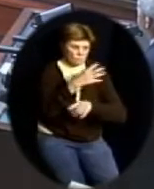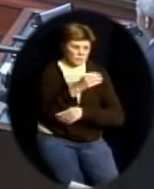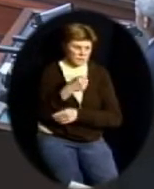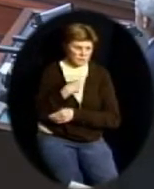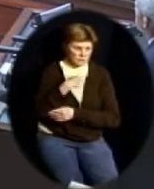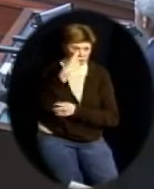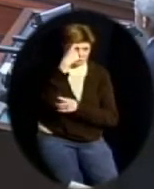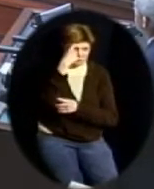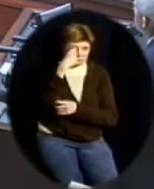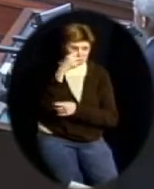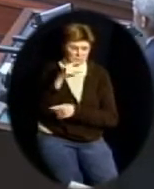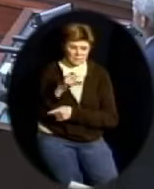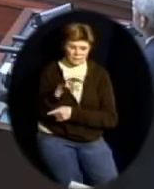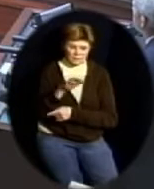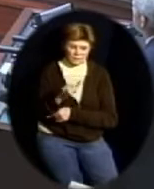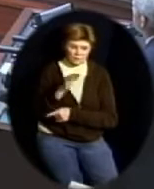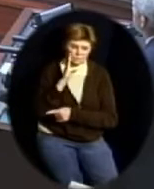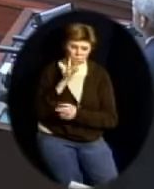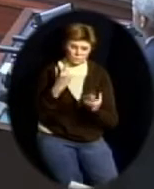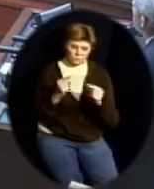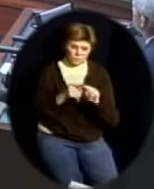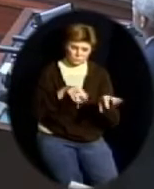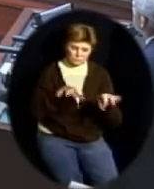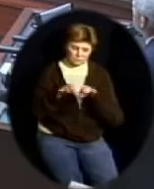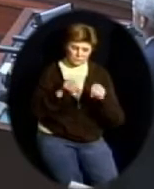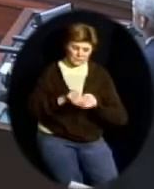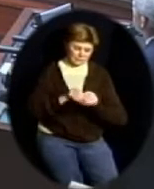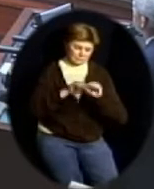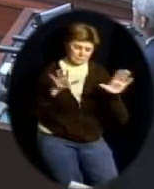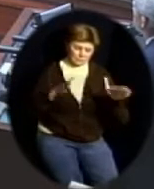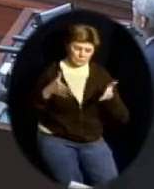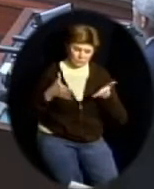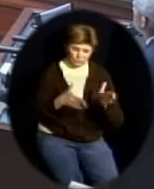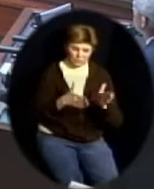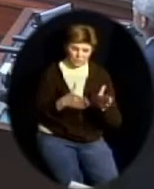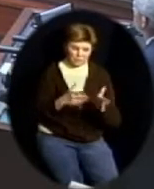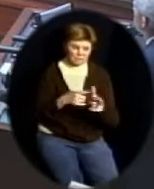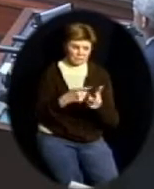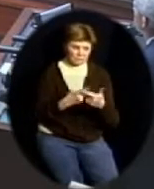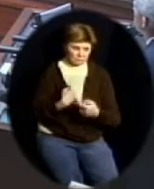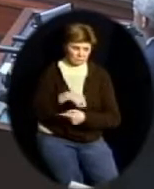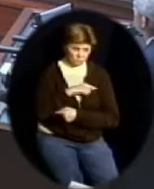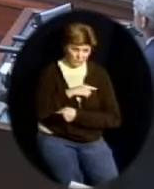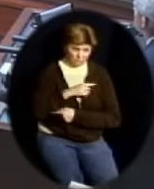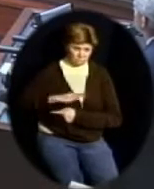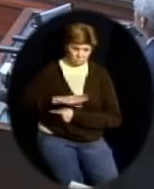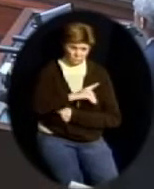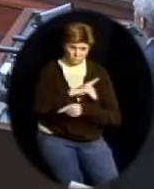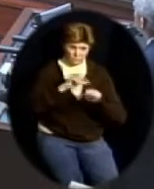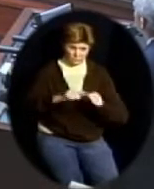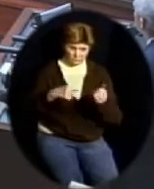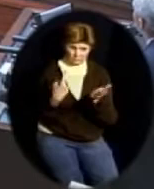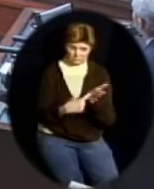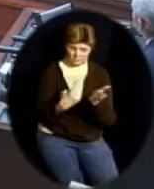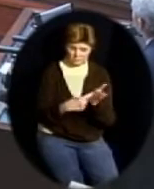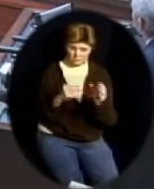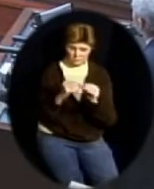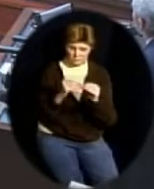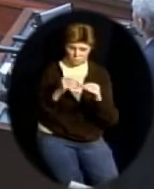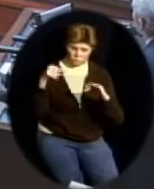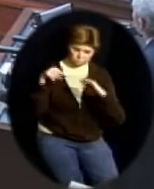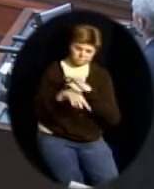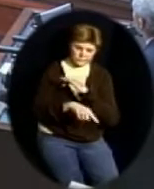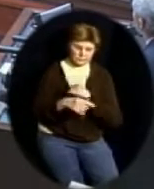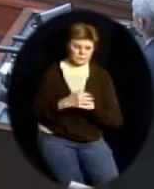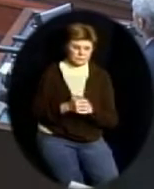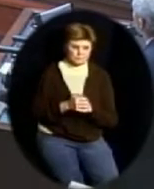to this complexity, and then I hope that would be opened up for board discussion to give staff some direction. Dr. I'll just like to preface Mr.